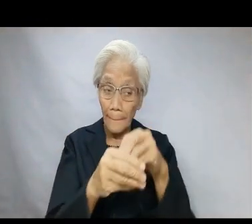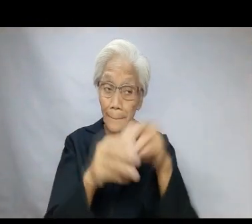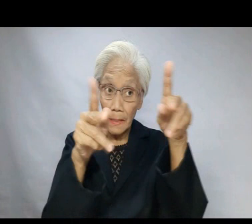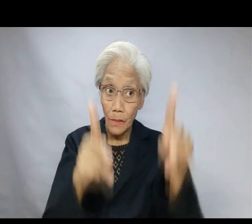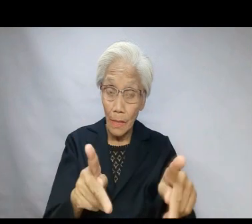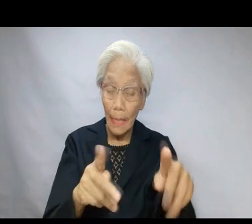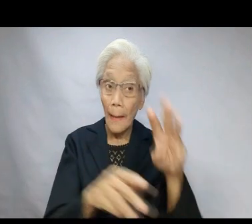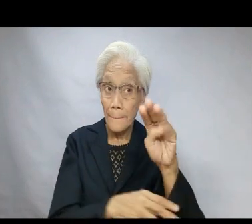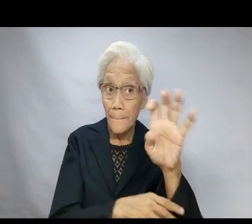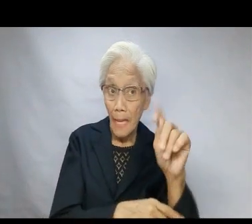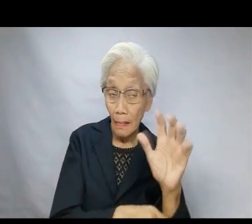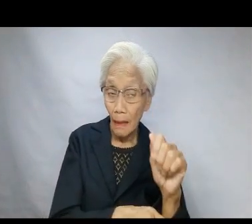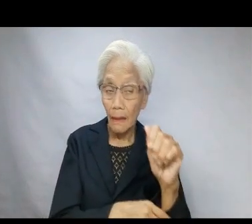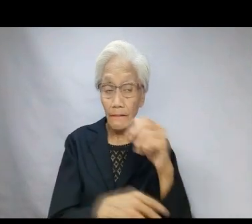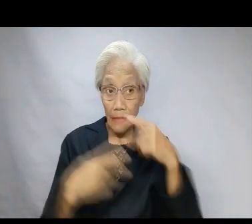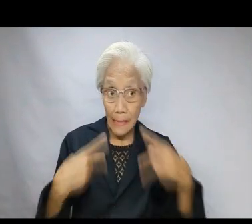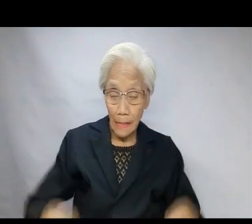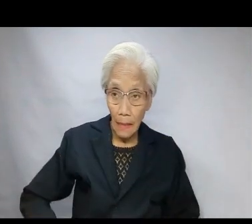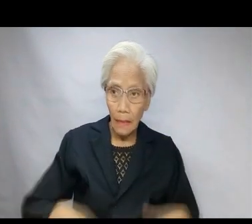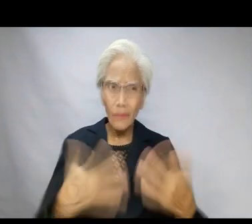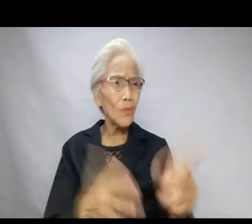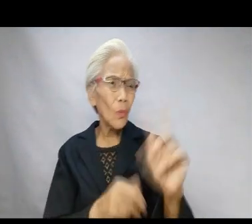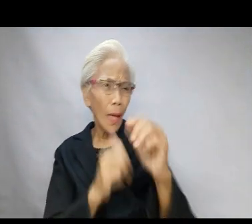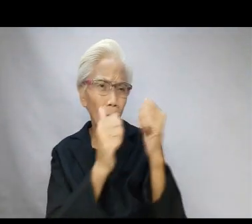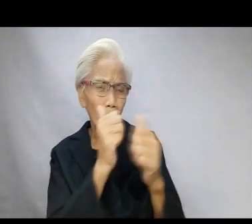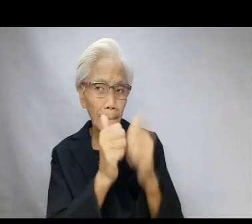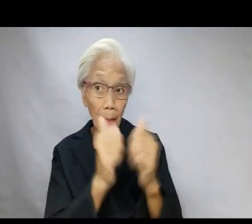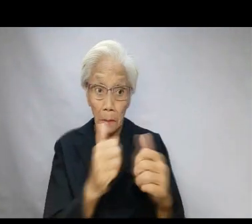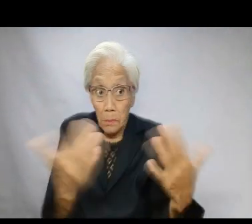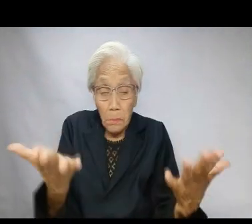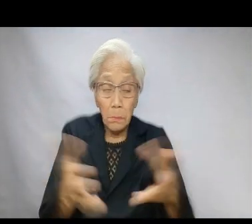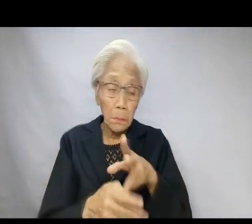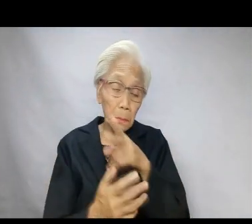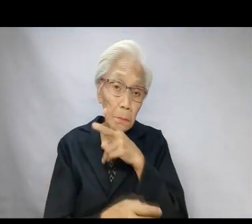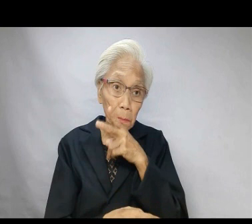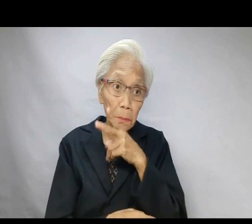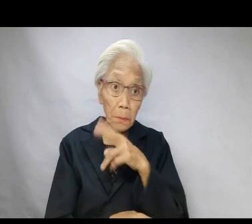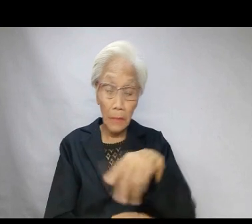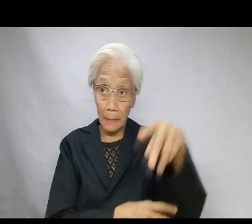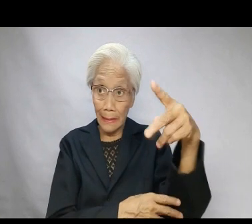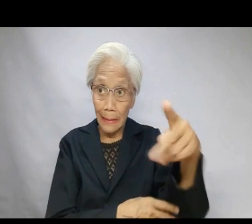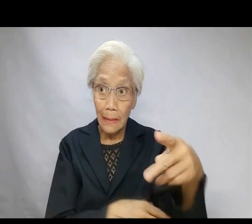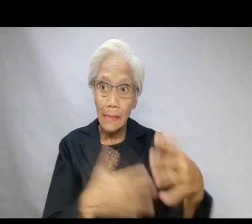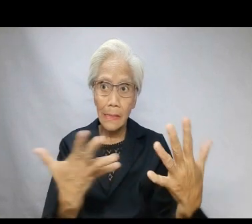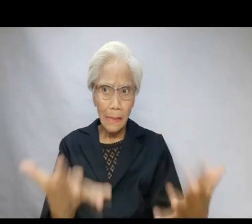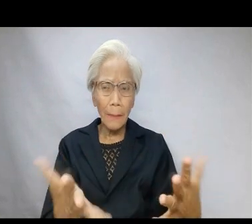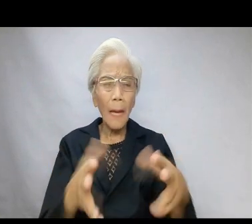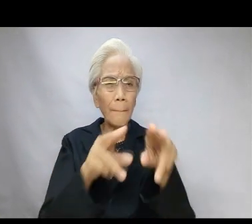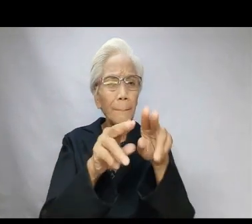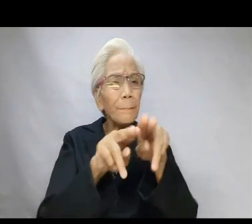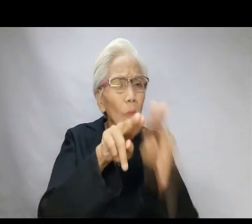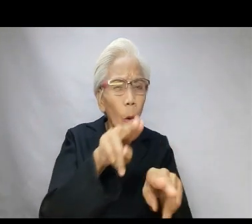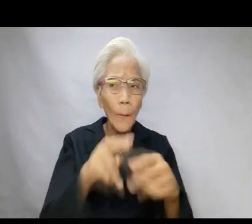also transpersonal and metaphysical. What do I mean by that? Well, I suspect